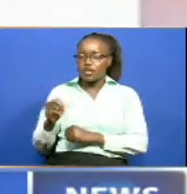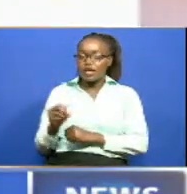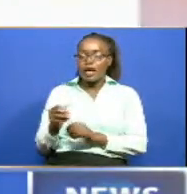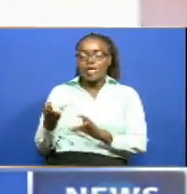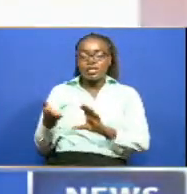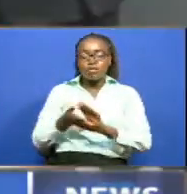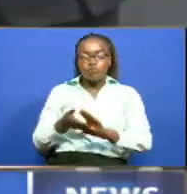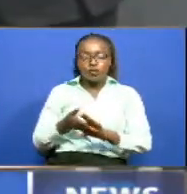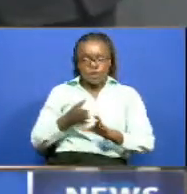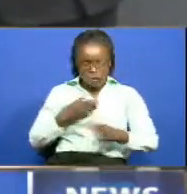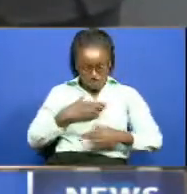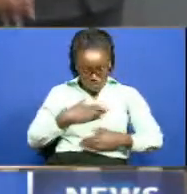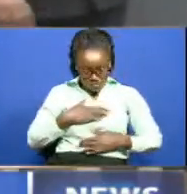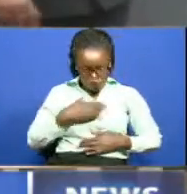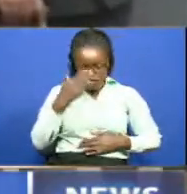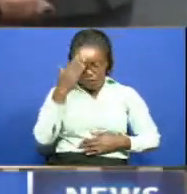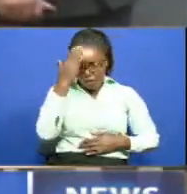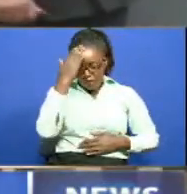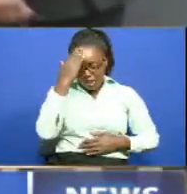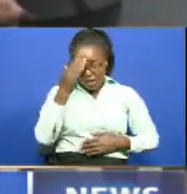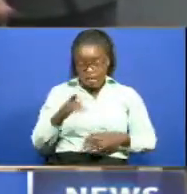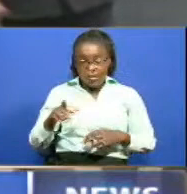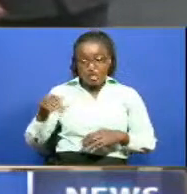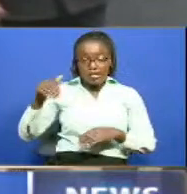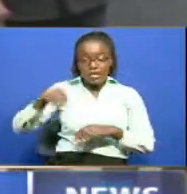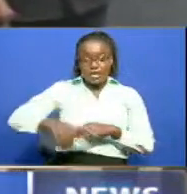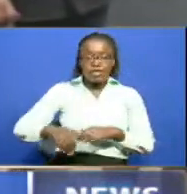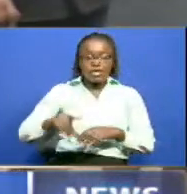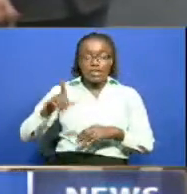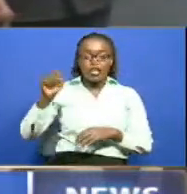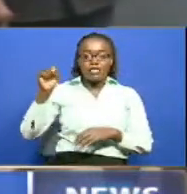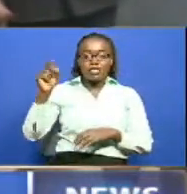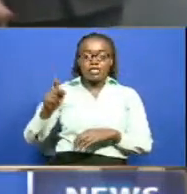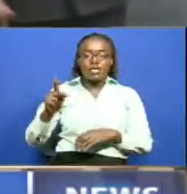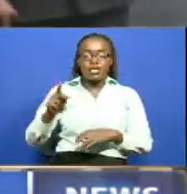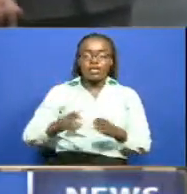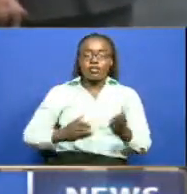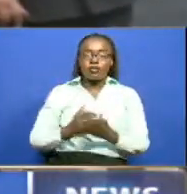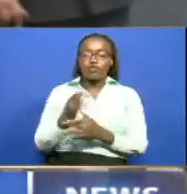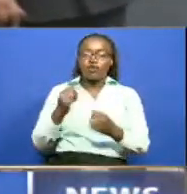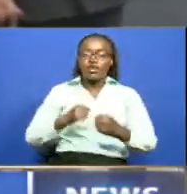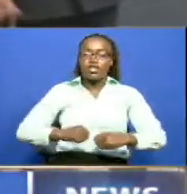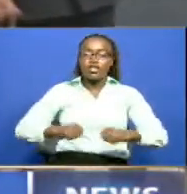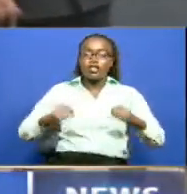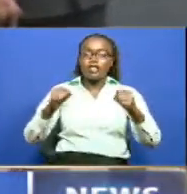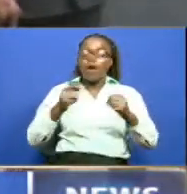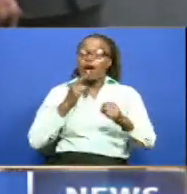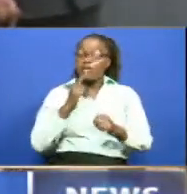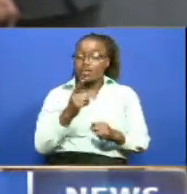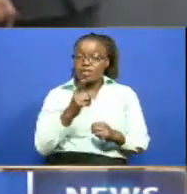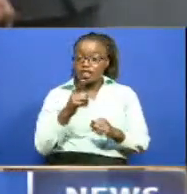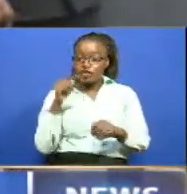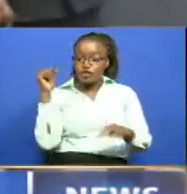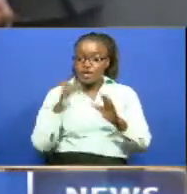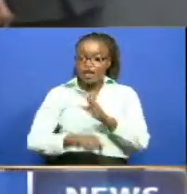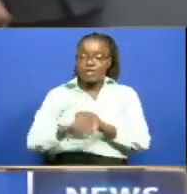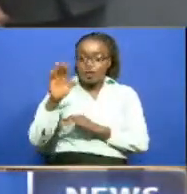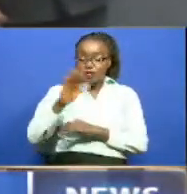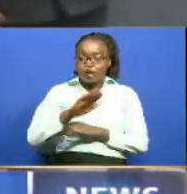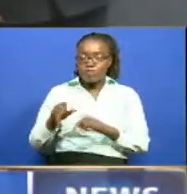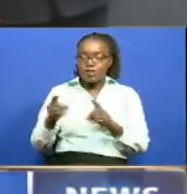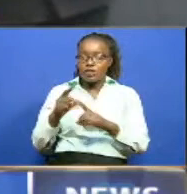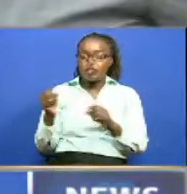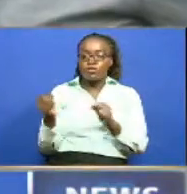by Monday. Earlier, the Law Society of Kenya, through its chair Nelson Harvey, had threatened to occupy Parliament on 12th